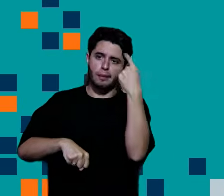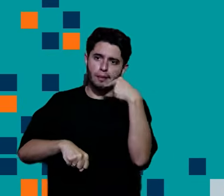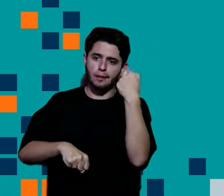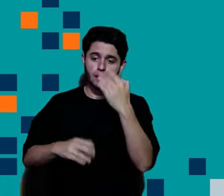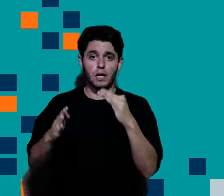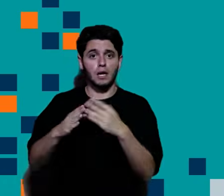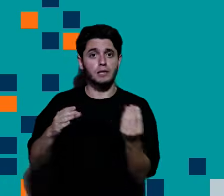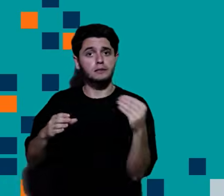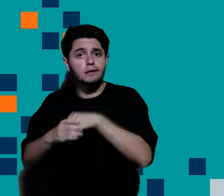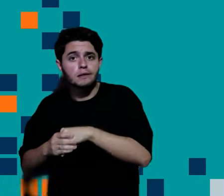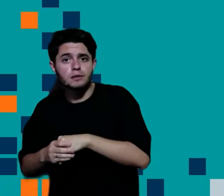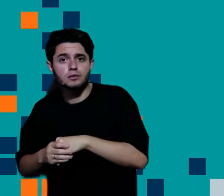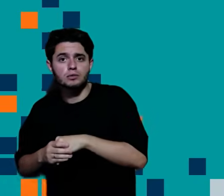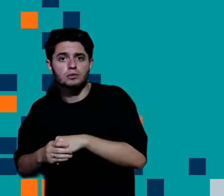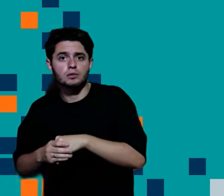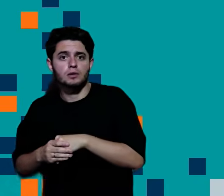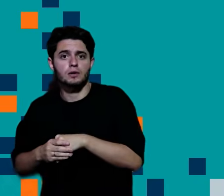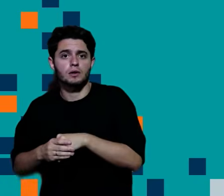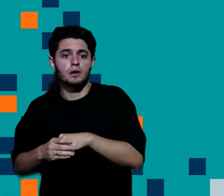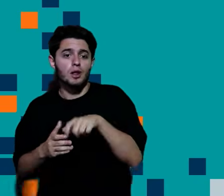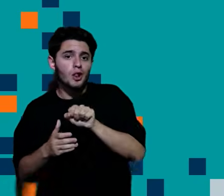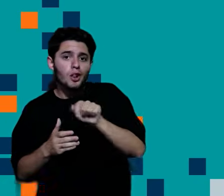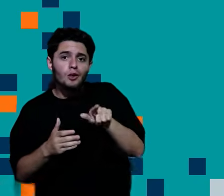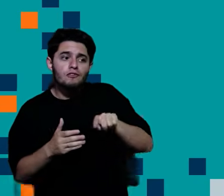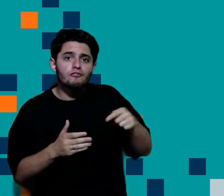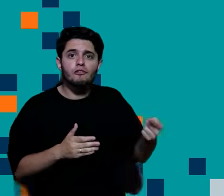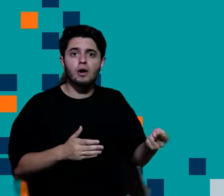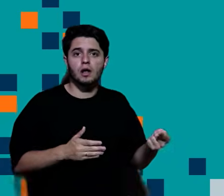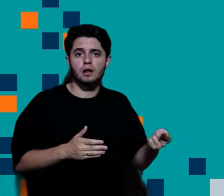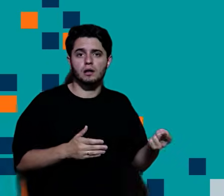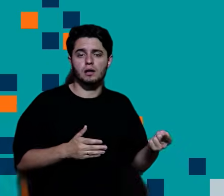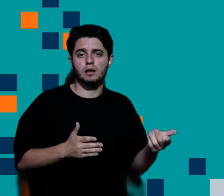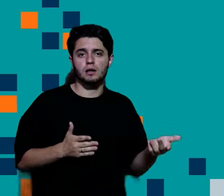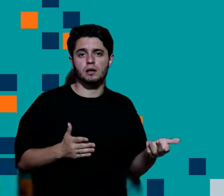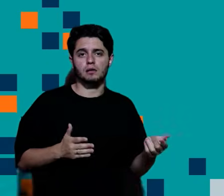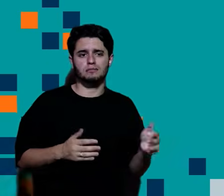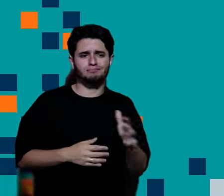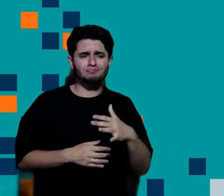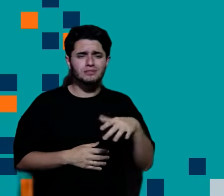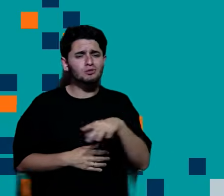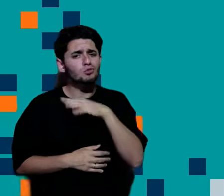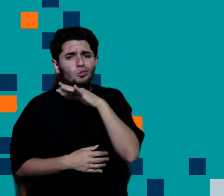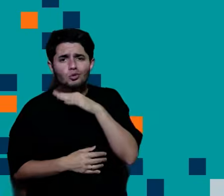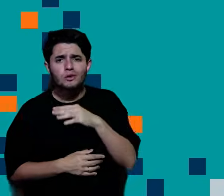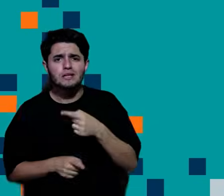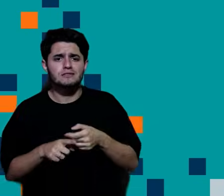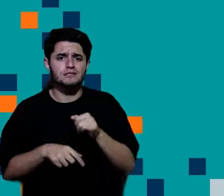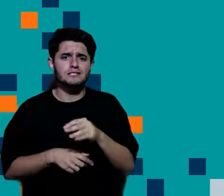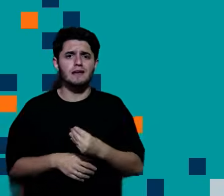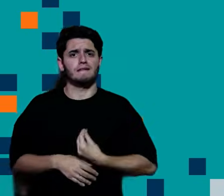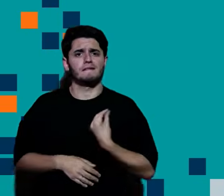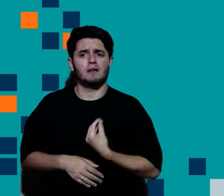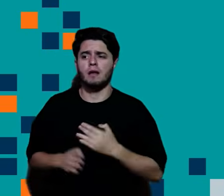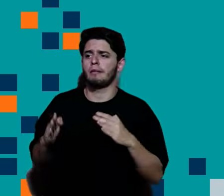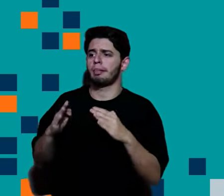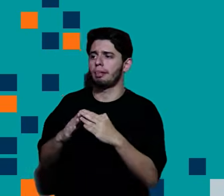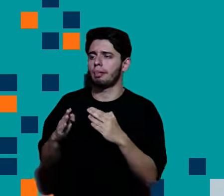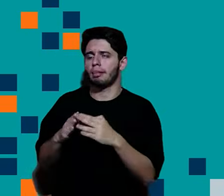indoors than most whales spend underwater. Isn't that remarkable? And we're worried